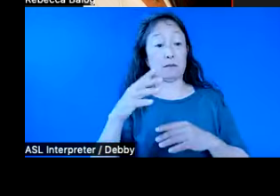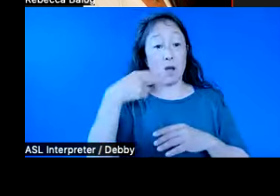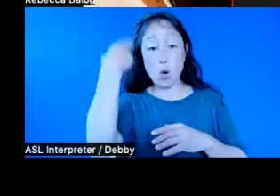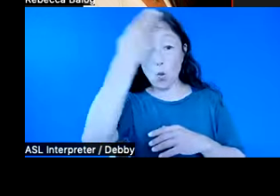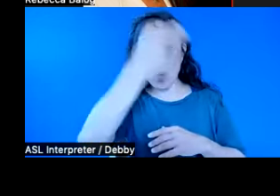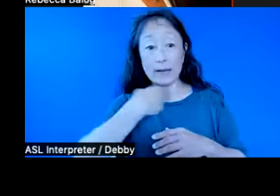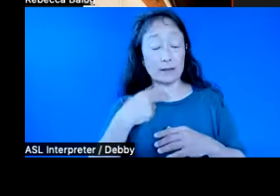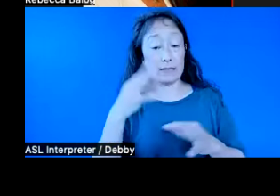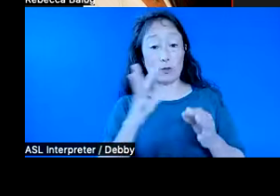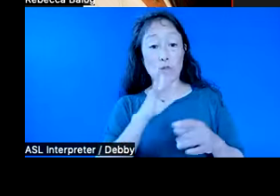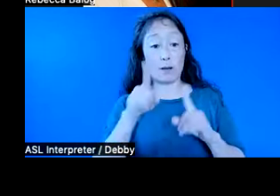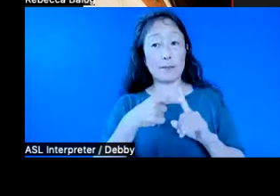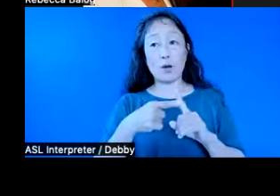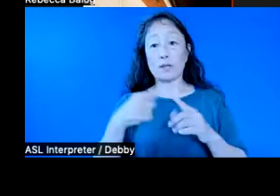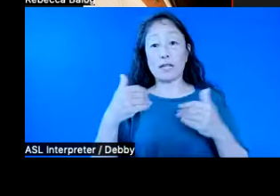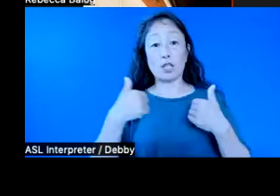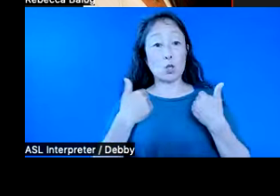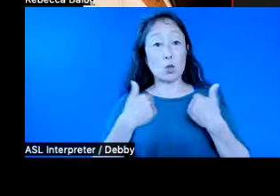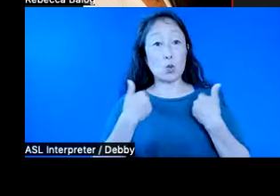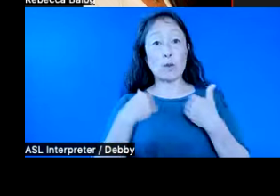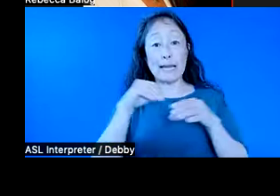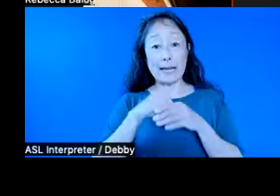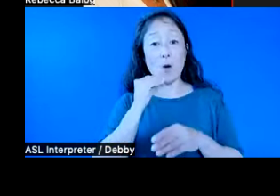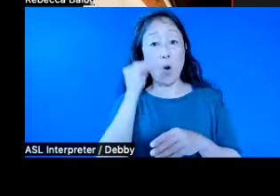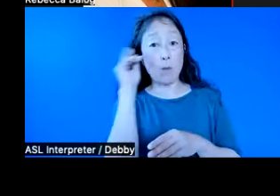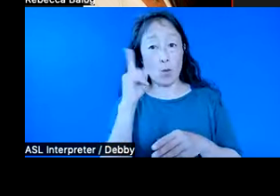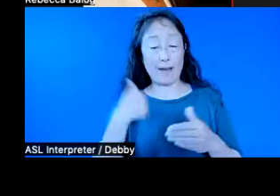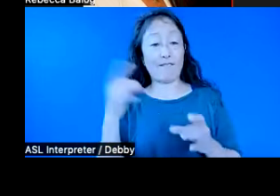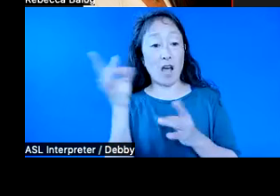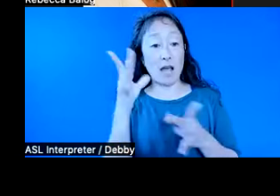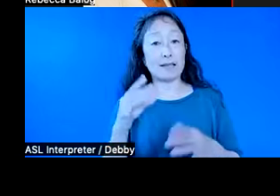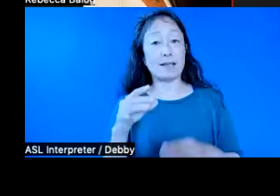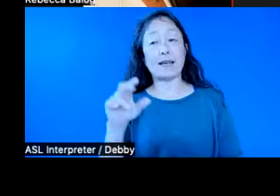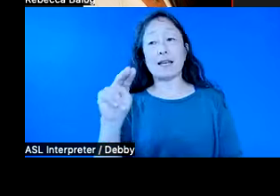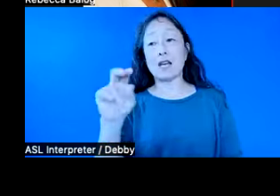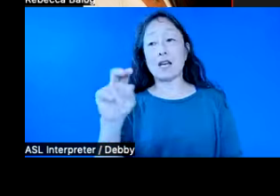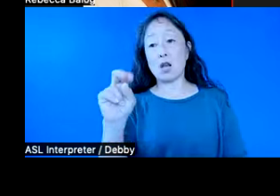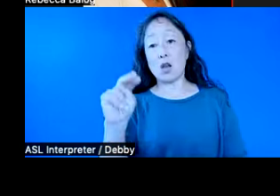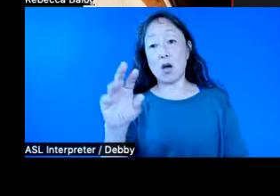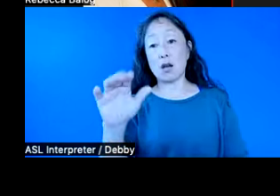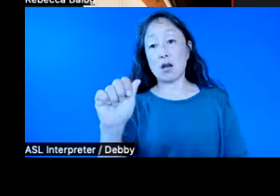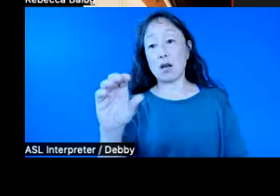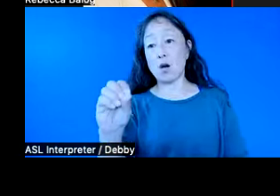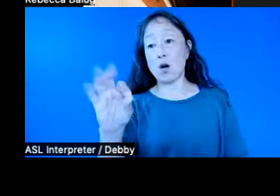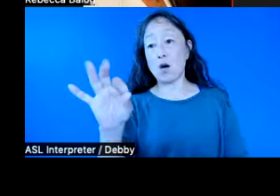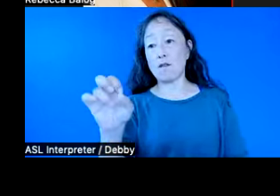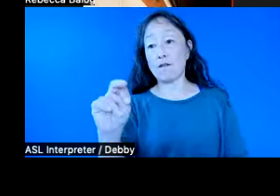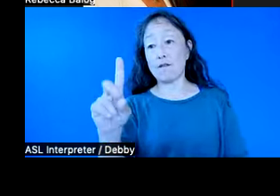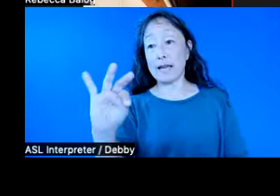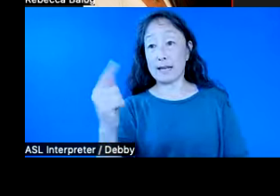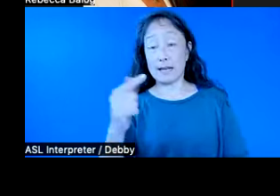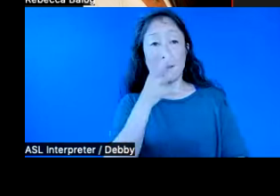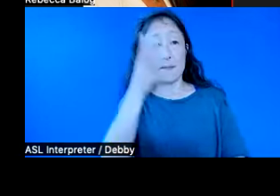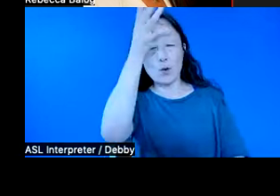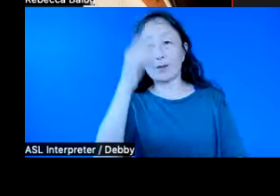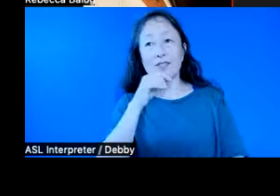about youth that are in homes where there is violence, that the non-offending parent does not have to be re-victimized by the system